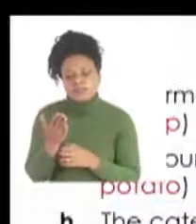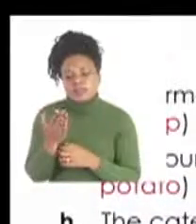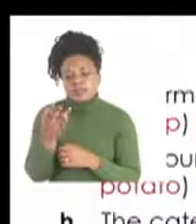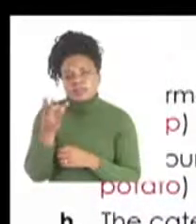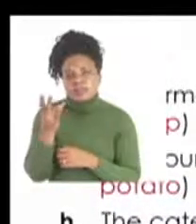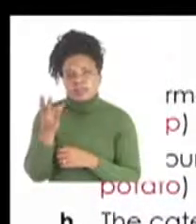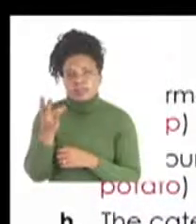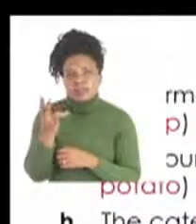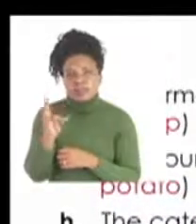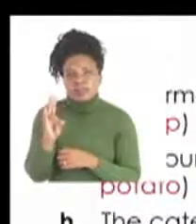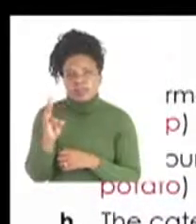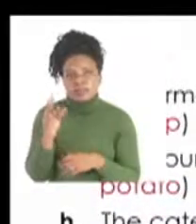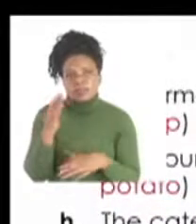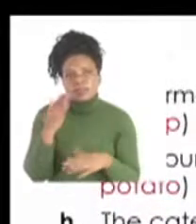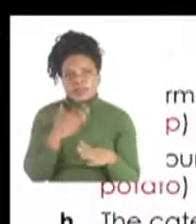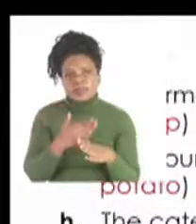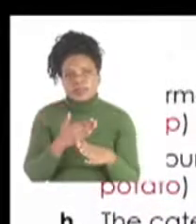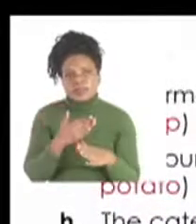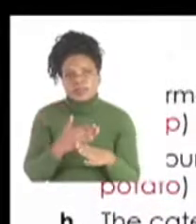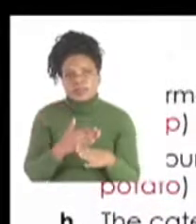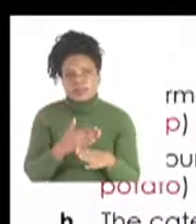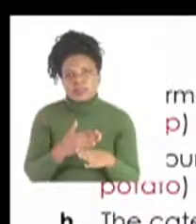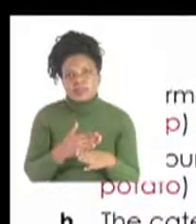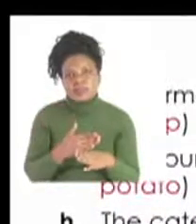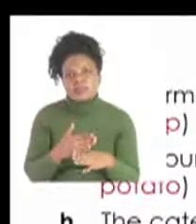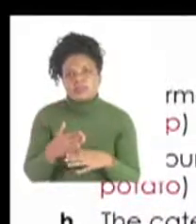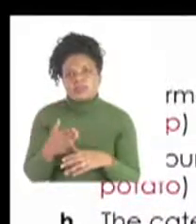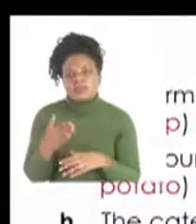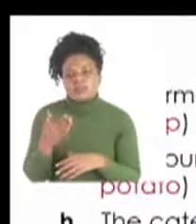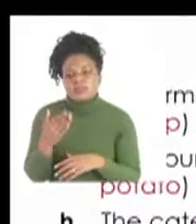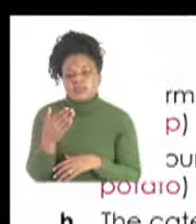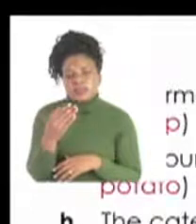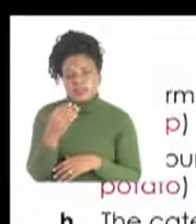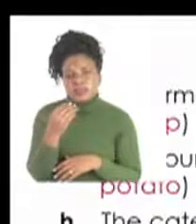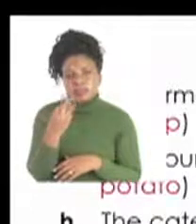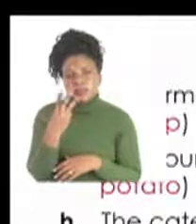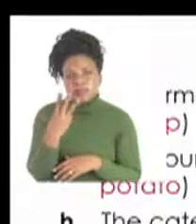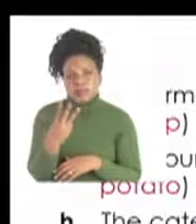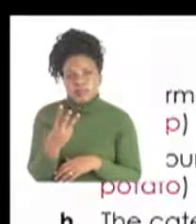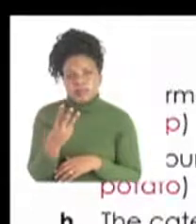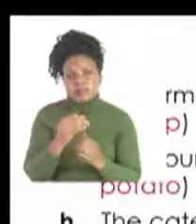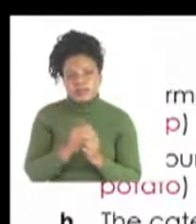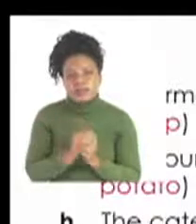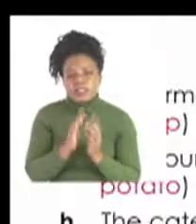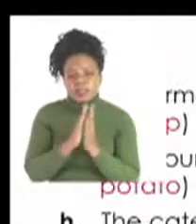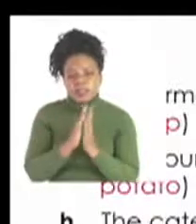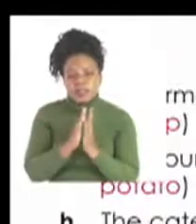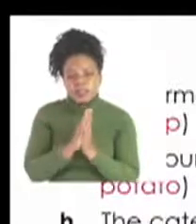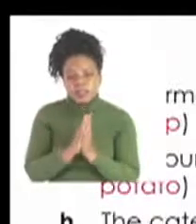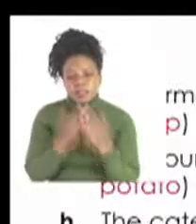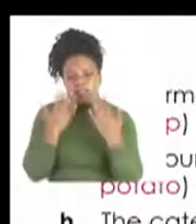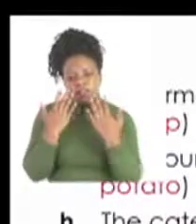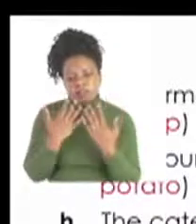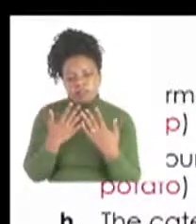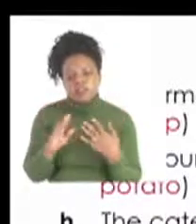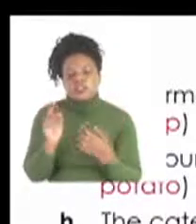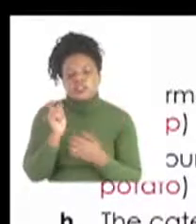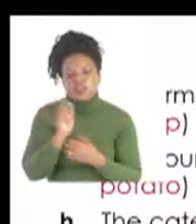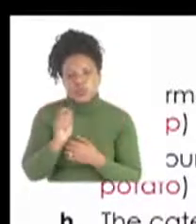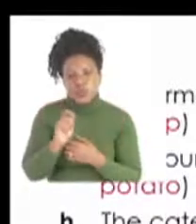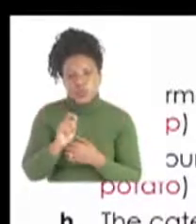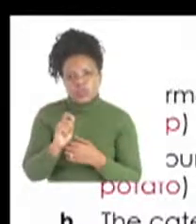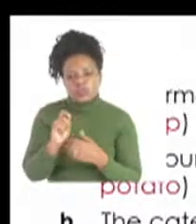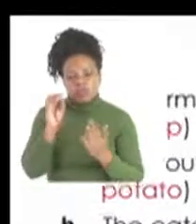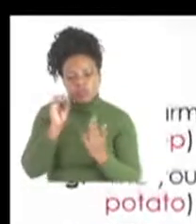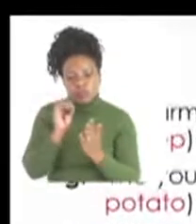Activity 3. Complete the sentences below with the articles a, an, or no